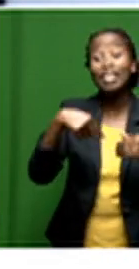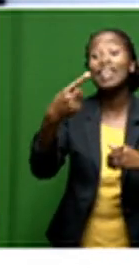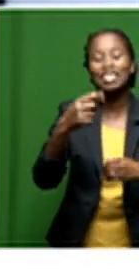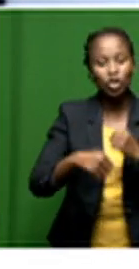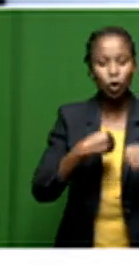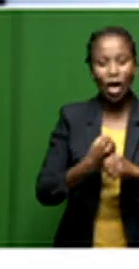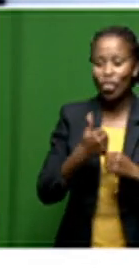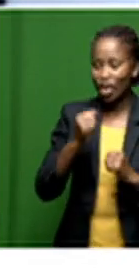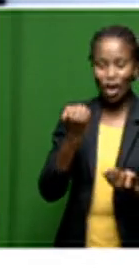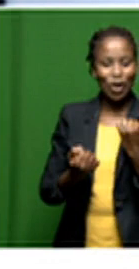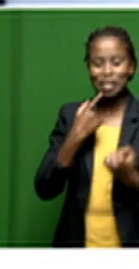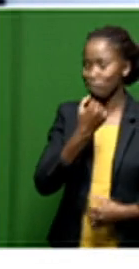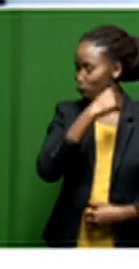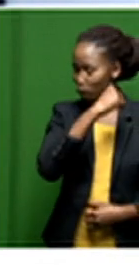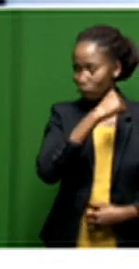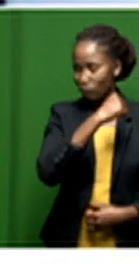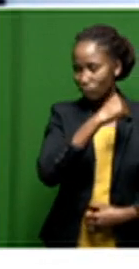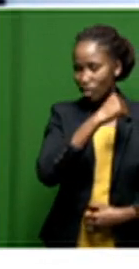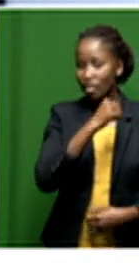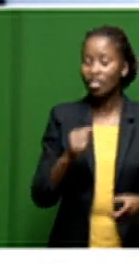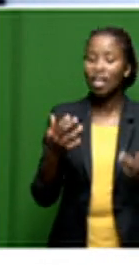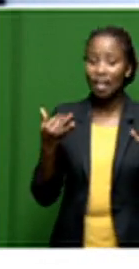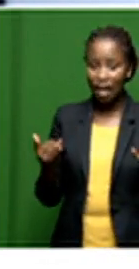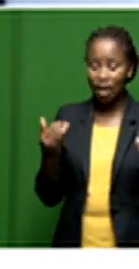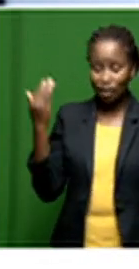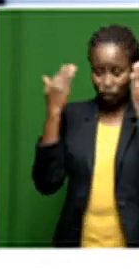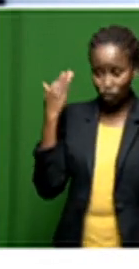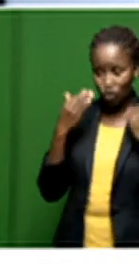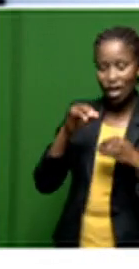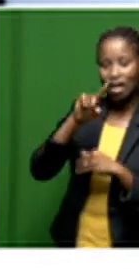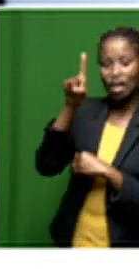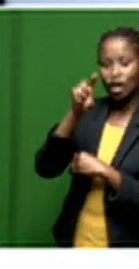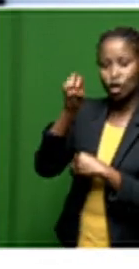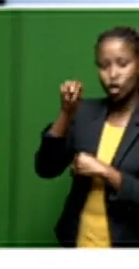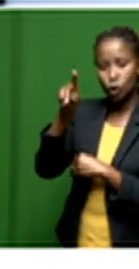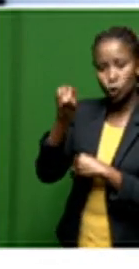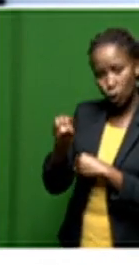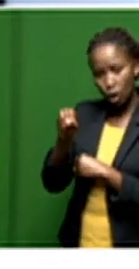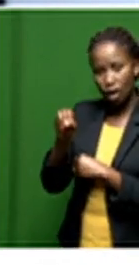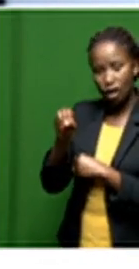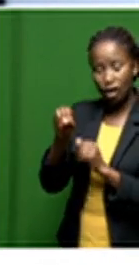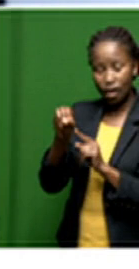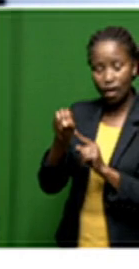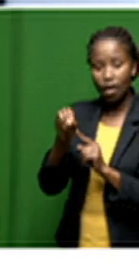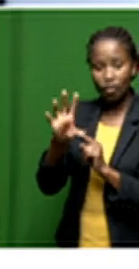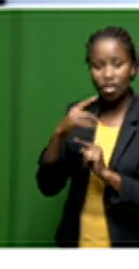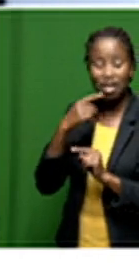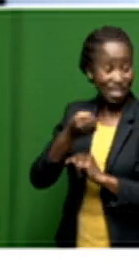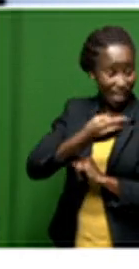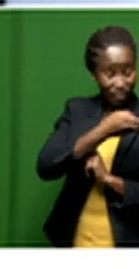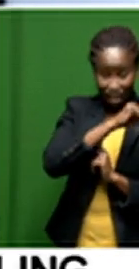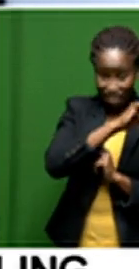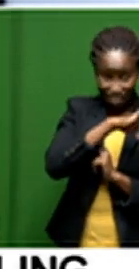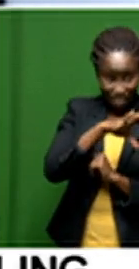judgment that Acting Chief Justice Zondo penned on Saturday, he would not have granted the IEC the remedy that